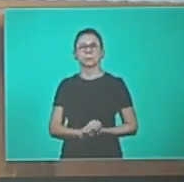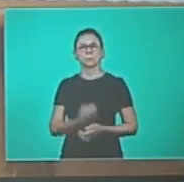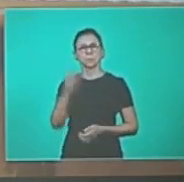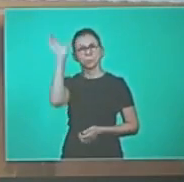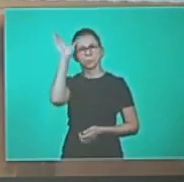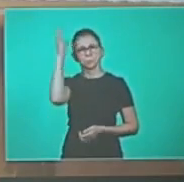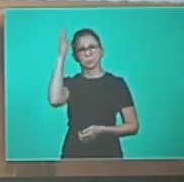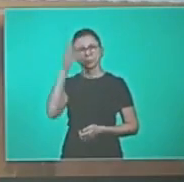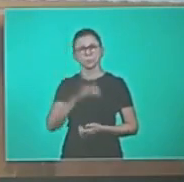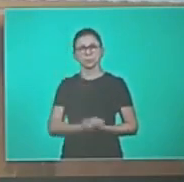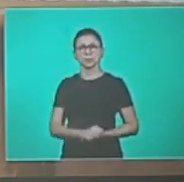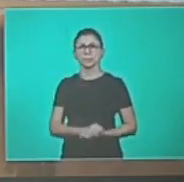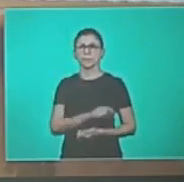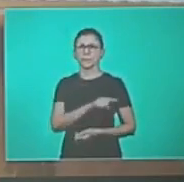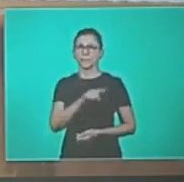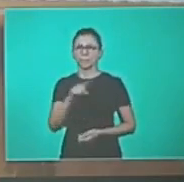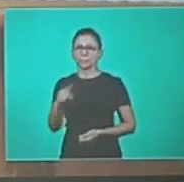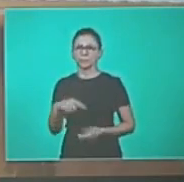closely.